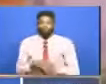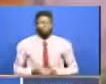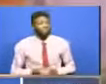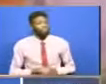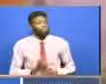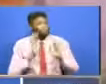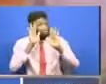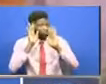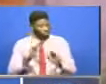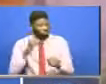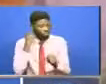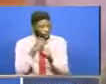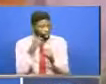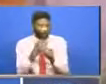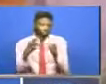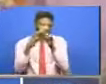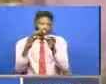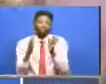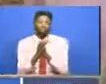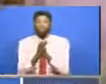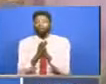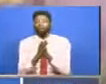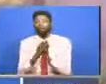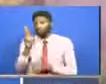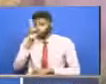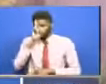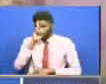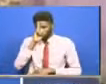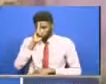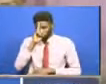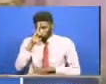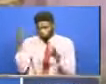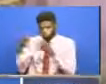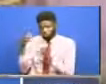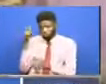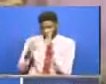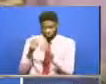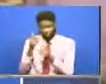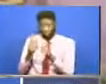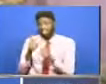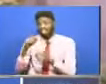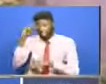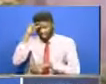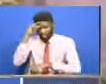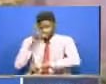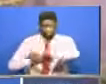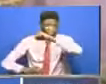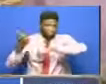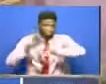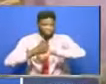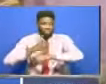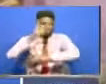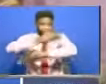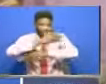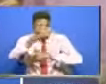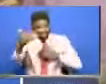closely with the security formations that the government has established along the borderline by sharing